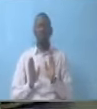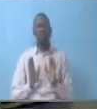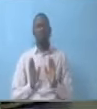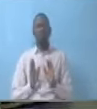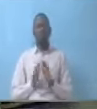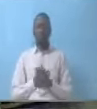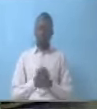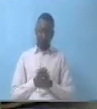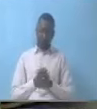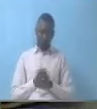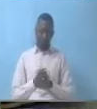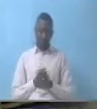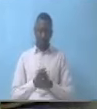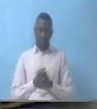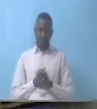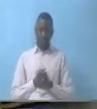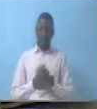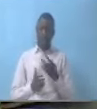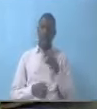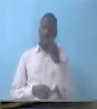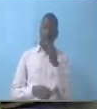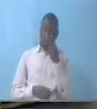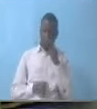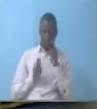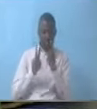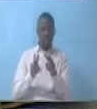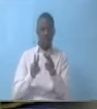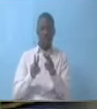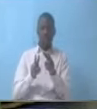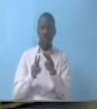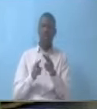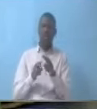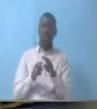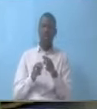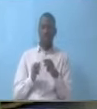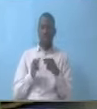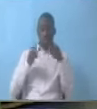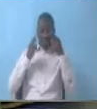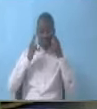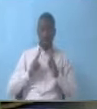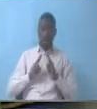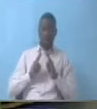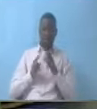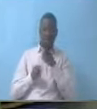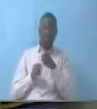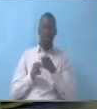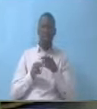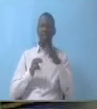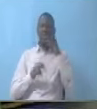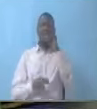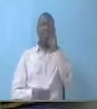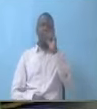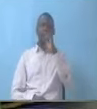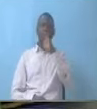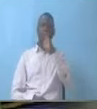Even if we look at the application, this was the decree that was most complained about